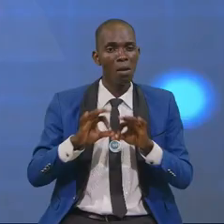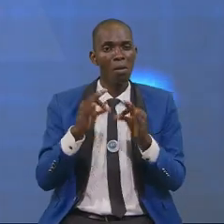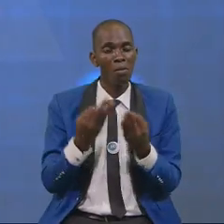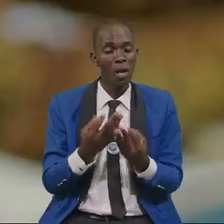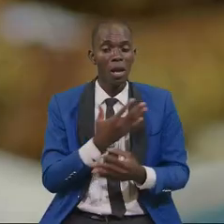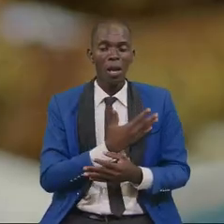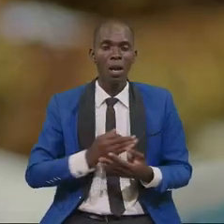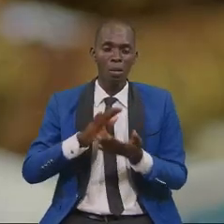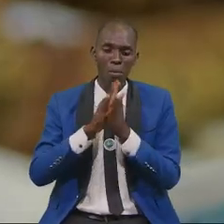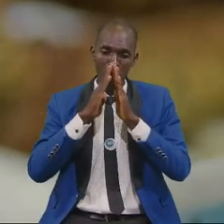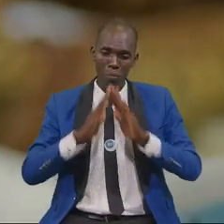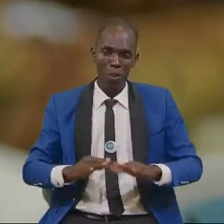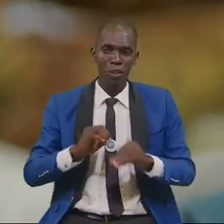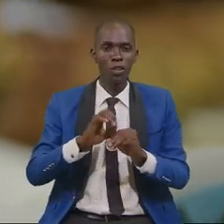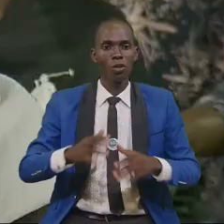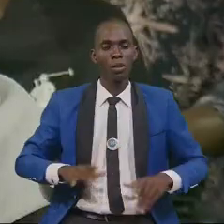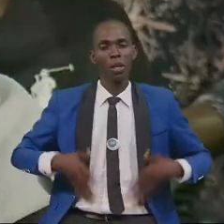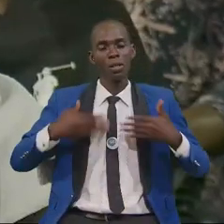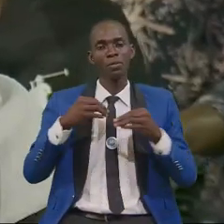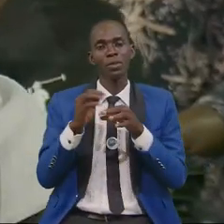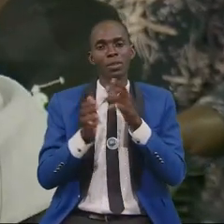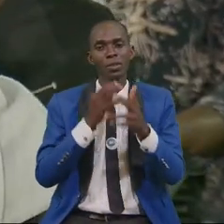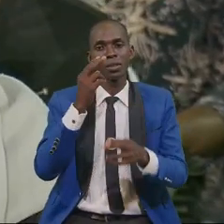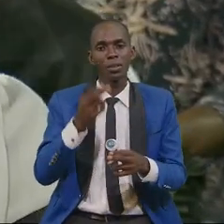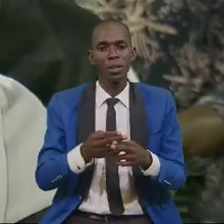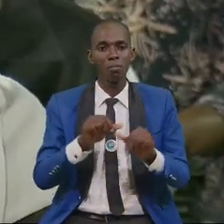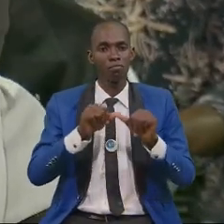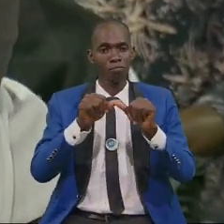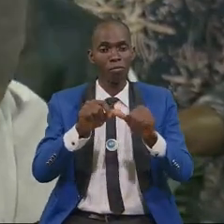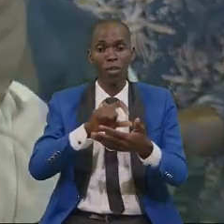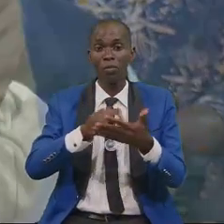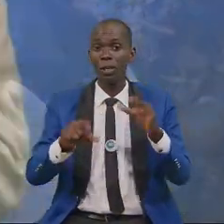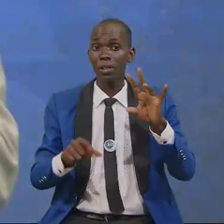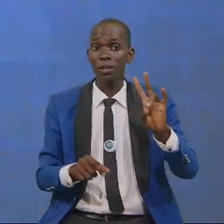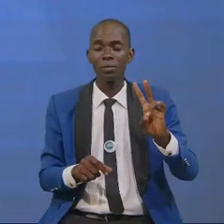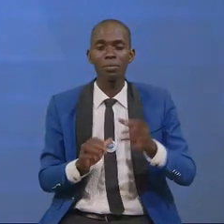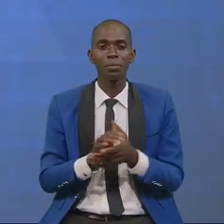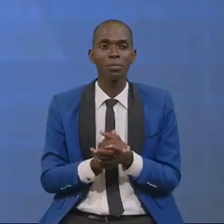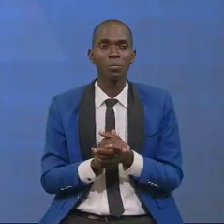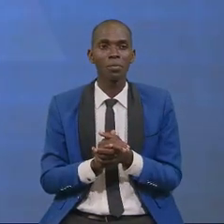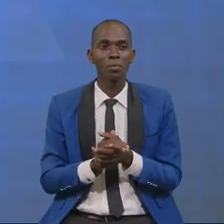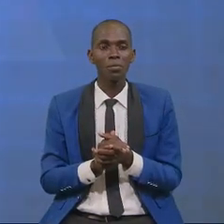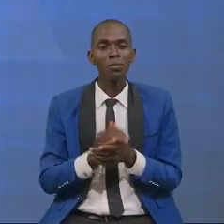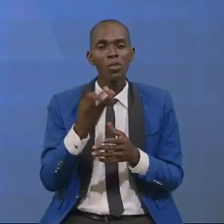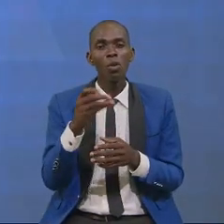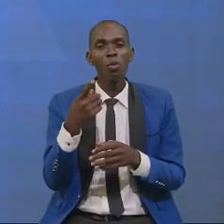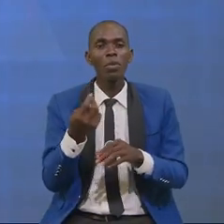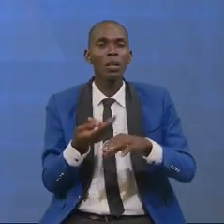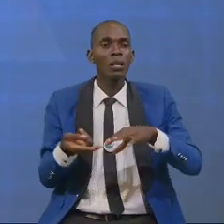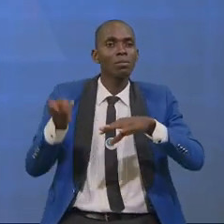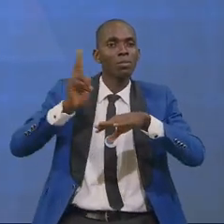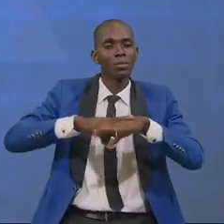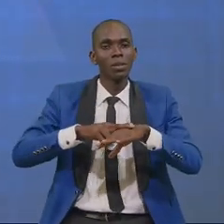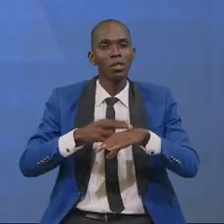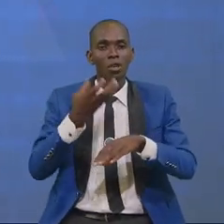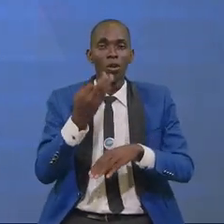your life in Jesus' name. Look at verse 7. In verse 7 it says, of the increase of